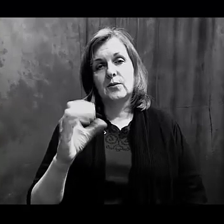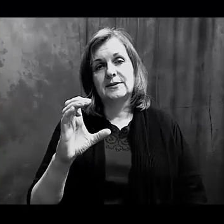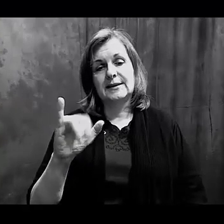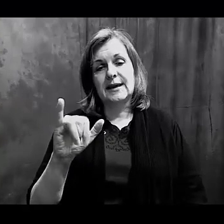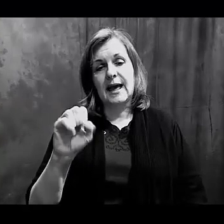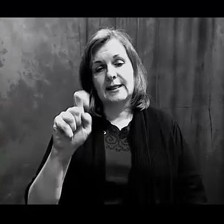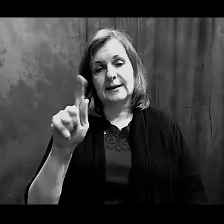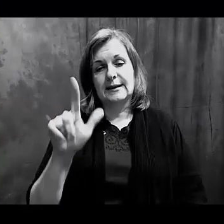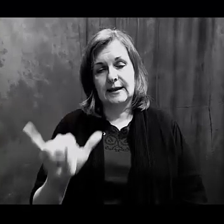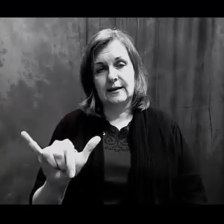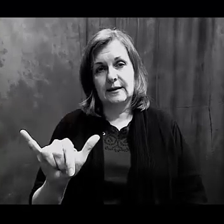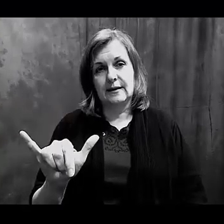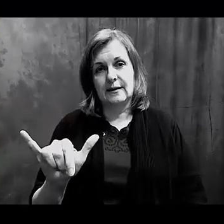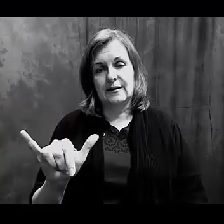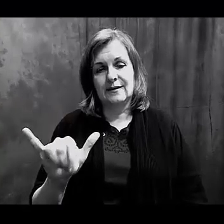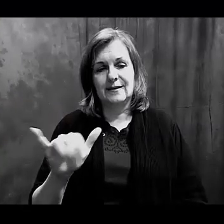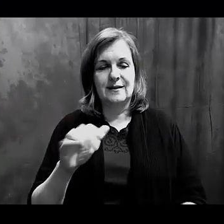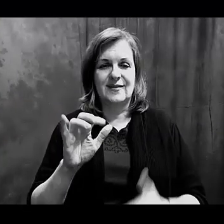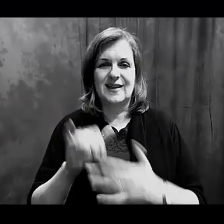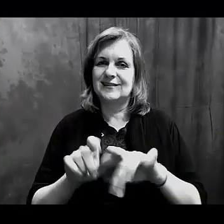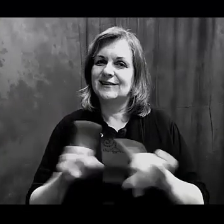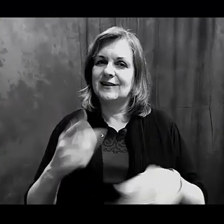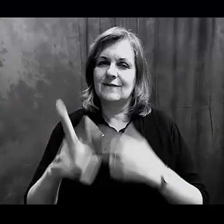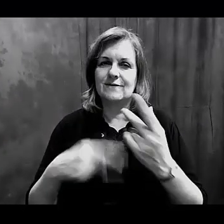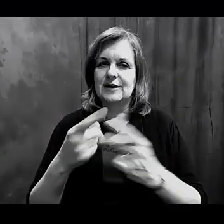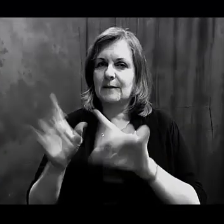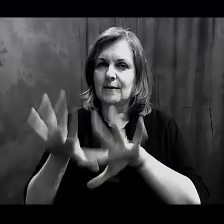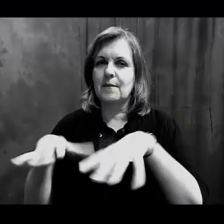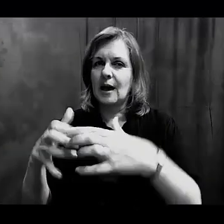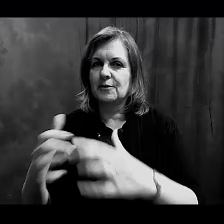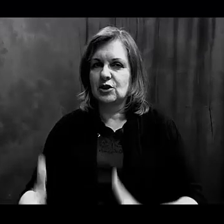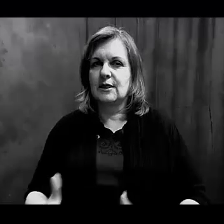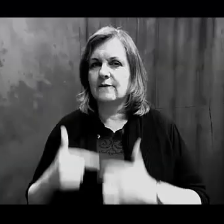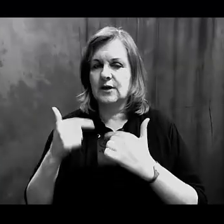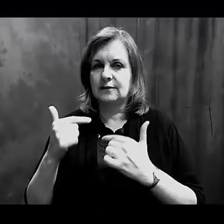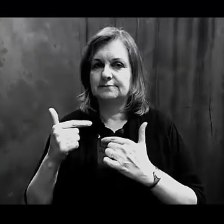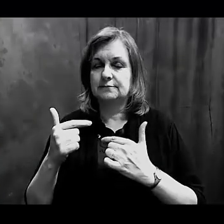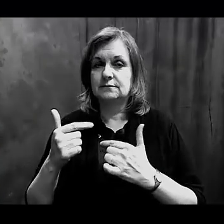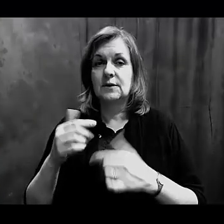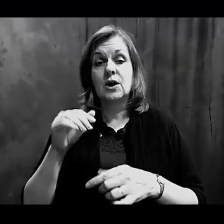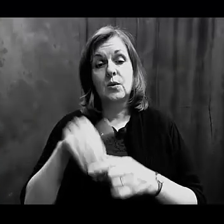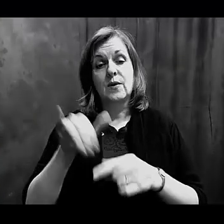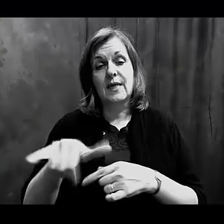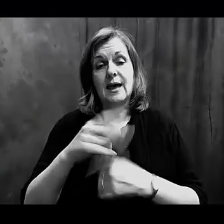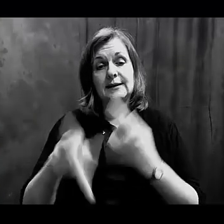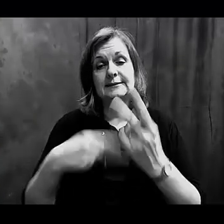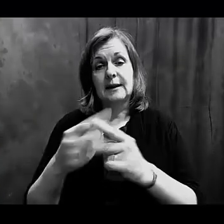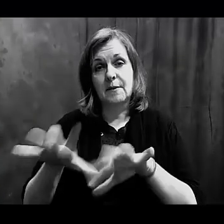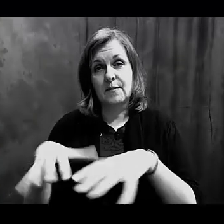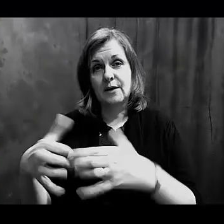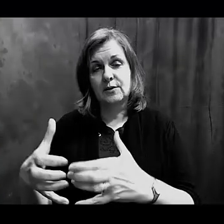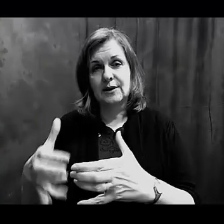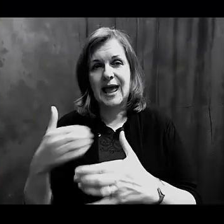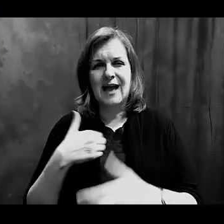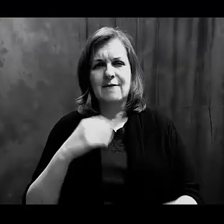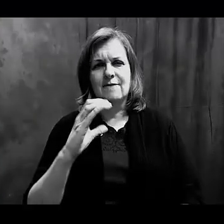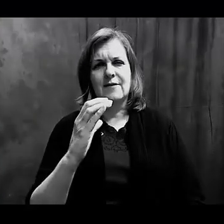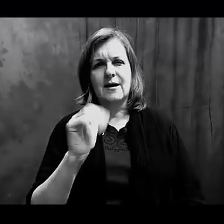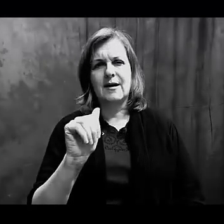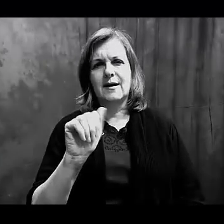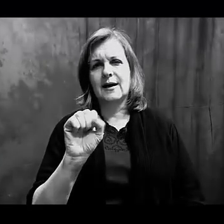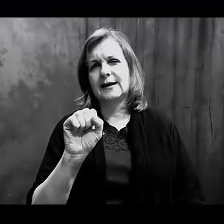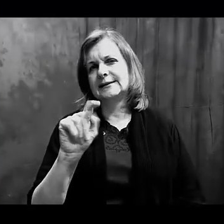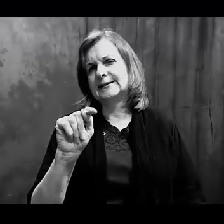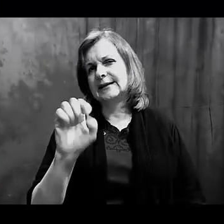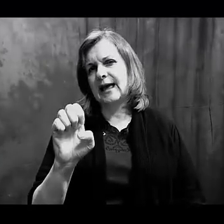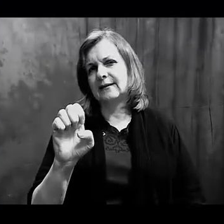eusociality. And essentially, this takes population living to a very different level. Essentially, in this case, we look at a